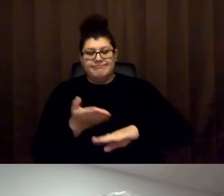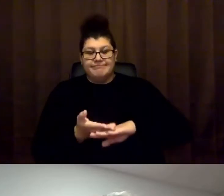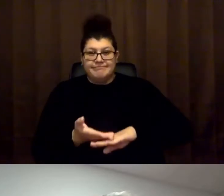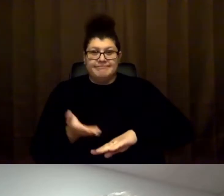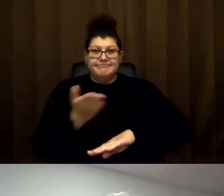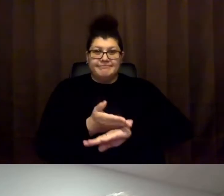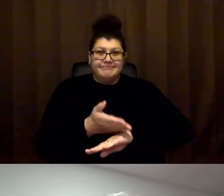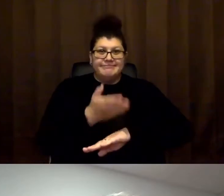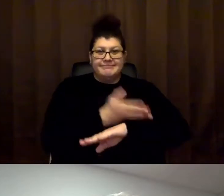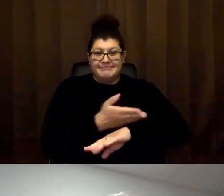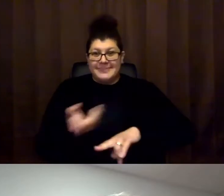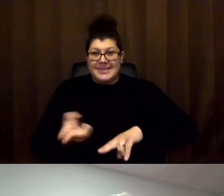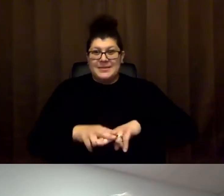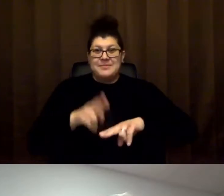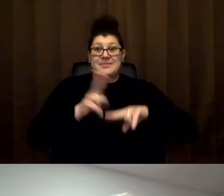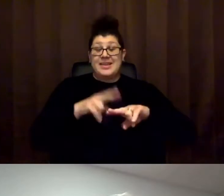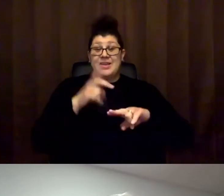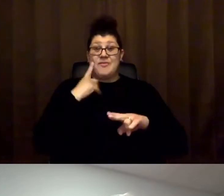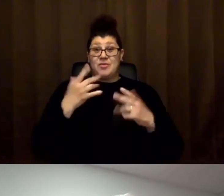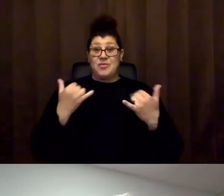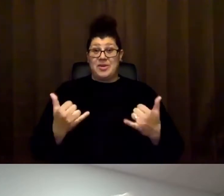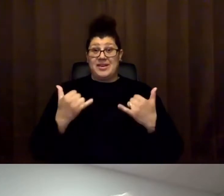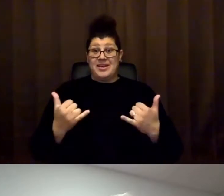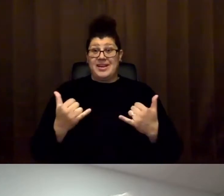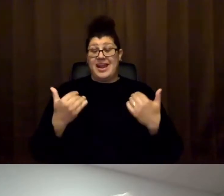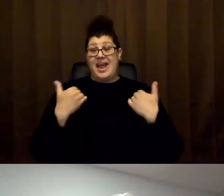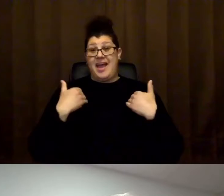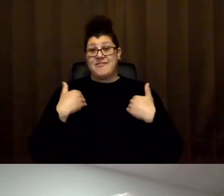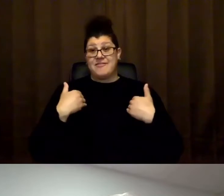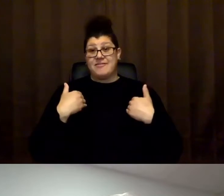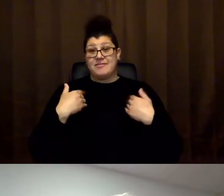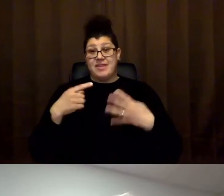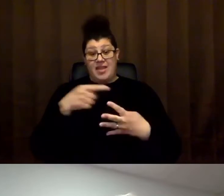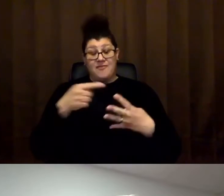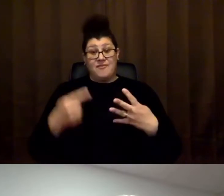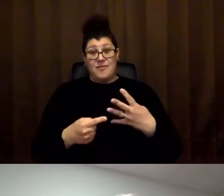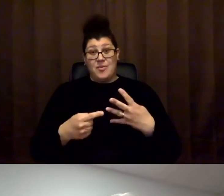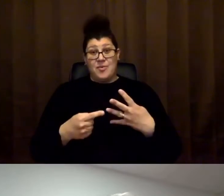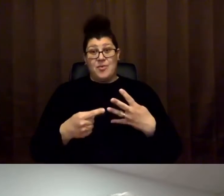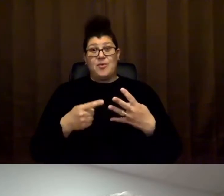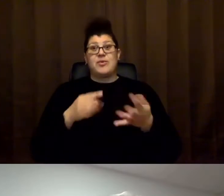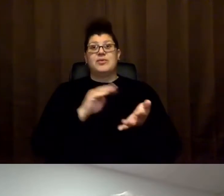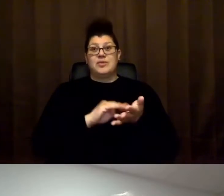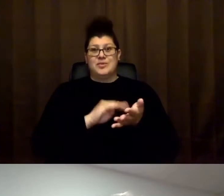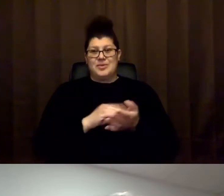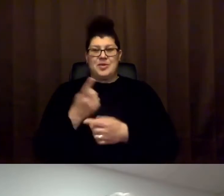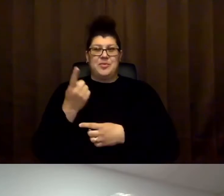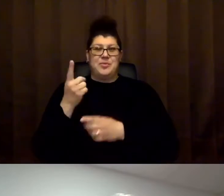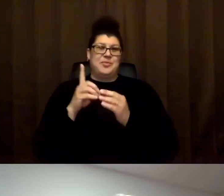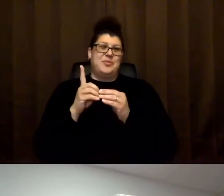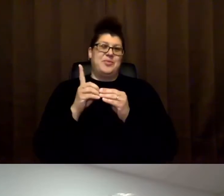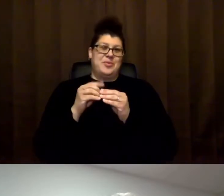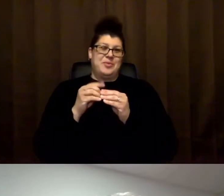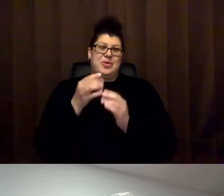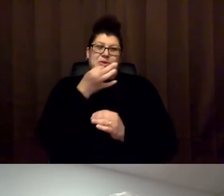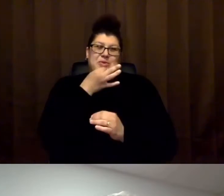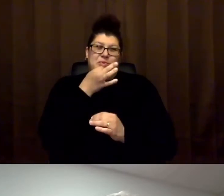panel. As of right now, we have 4 providers, one coming, so 3 and one